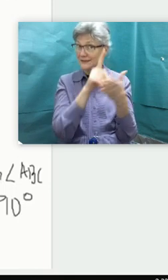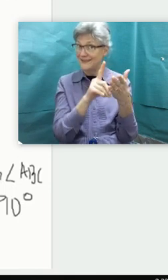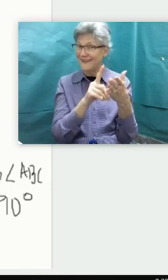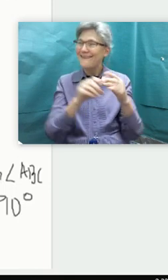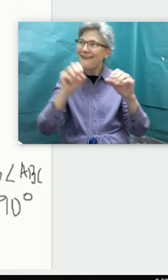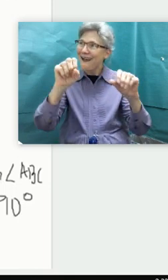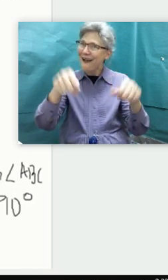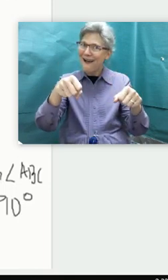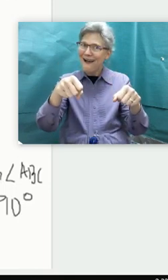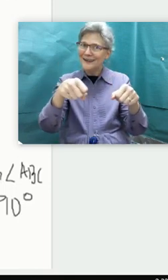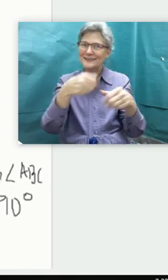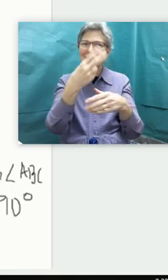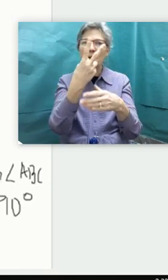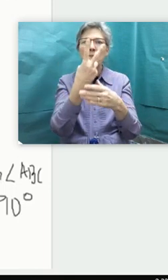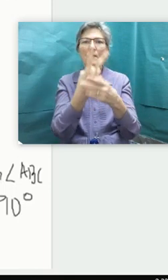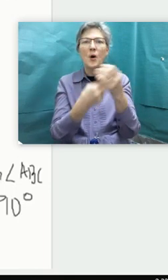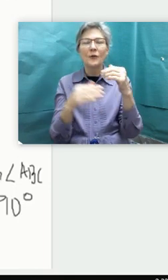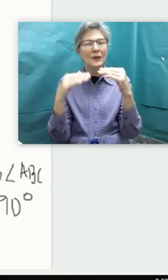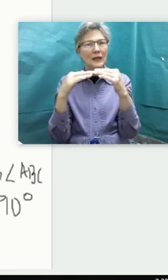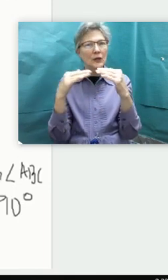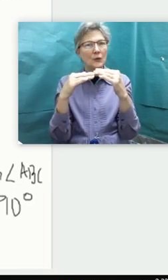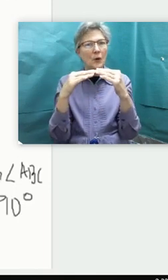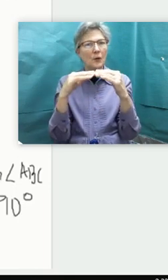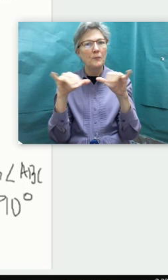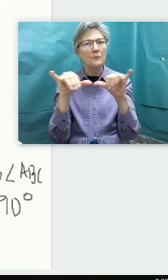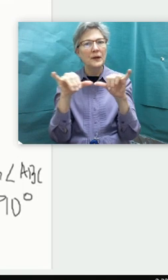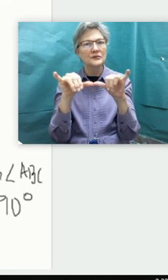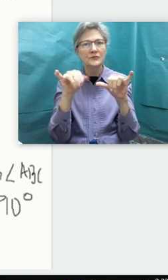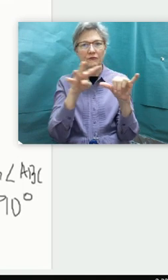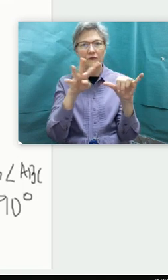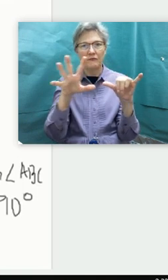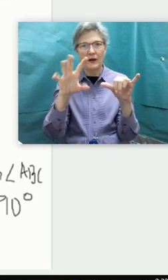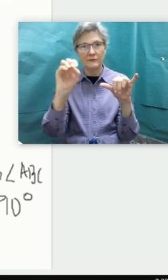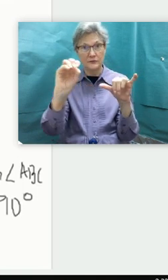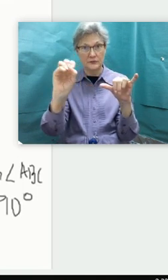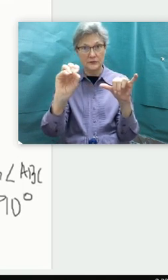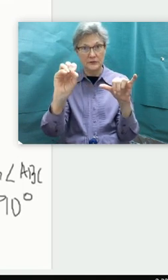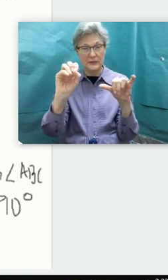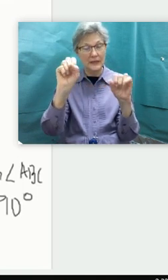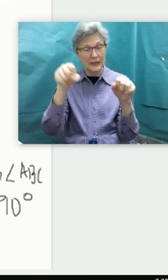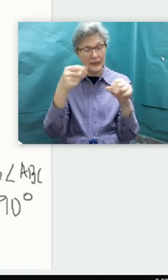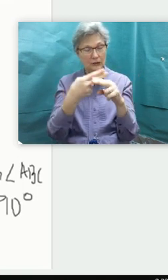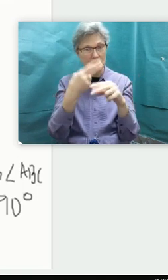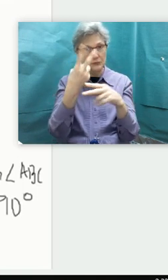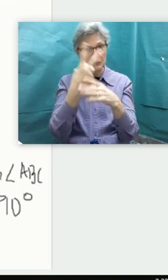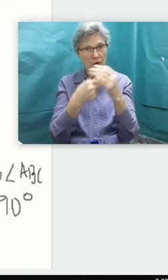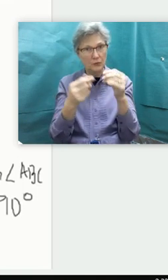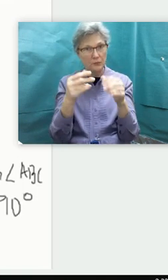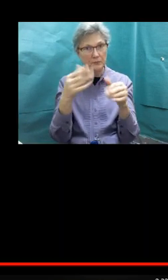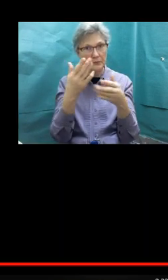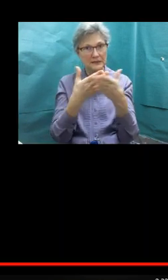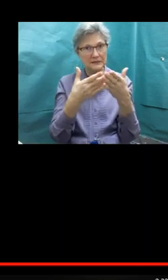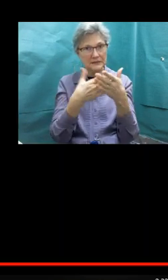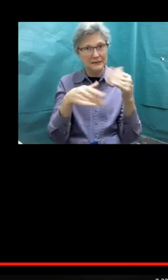Yes, since they both measure 45 degrees, he's able to use both pieces in his design.